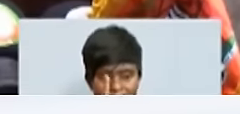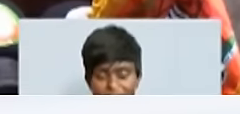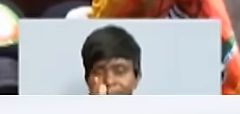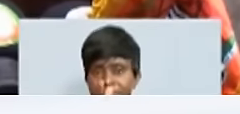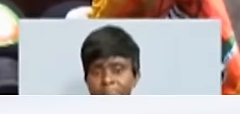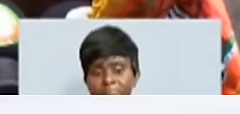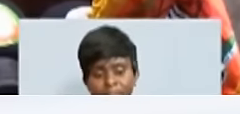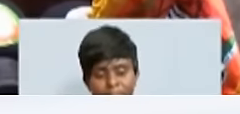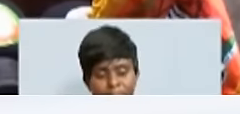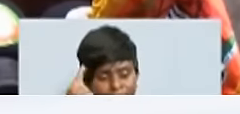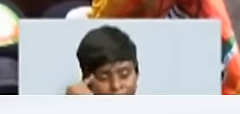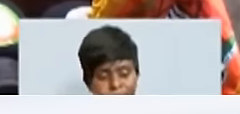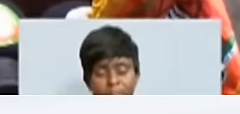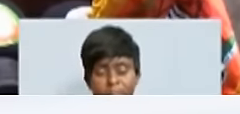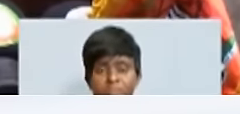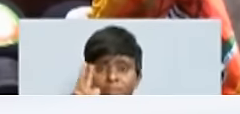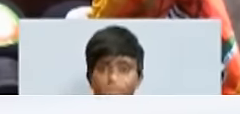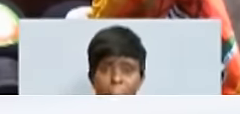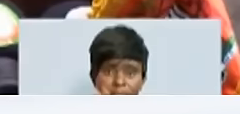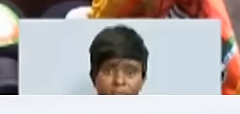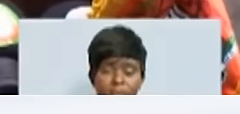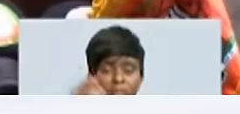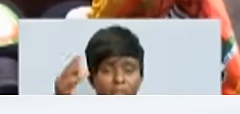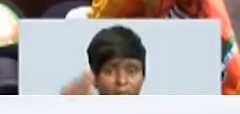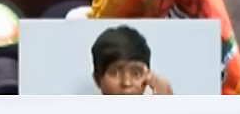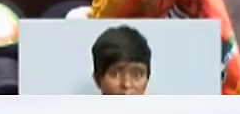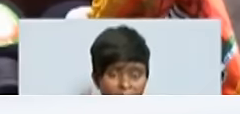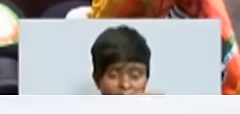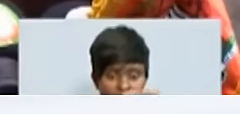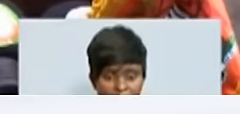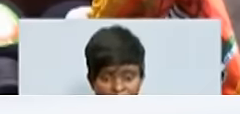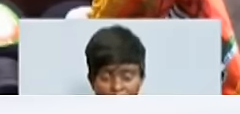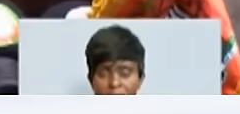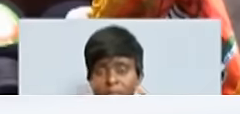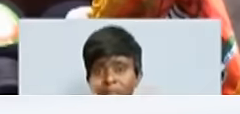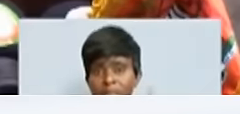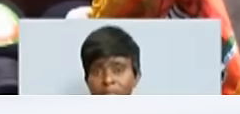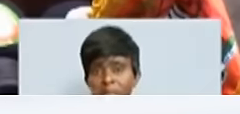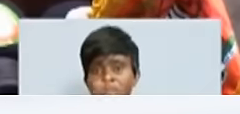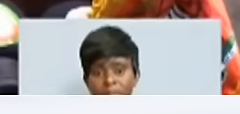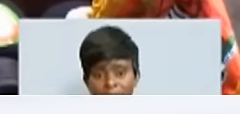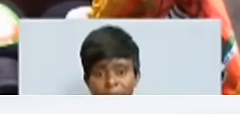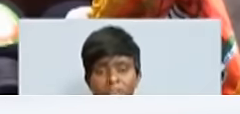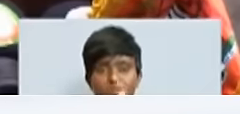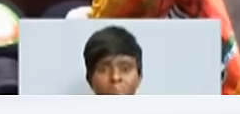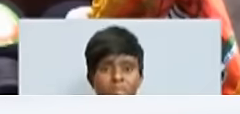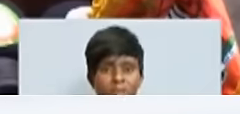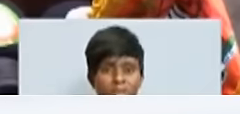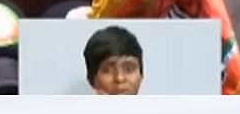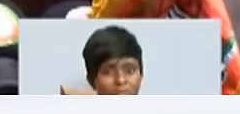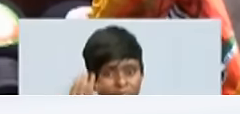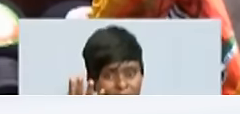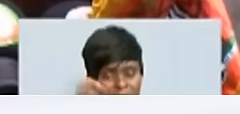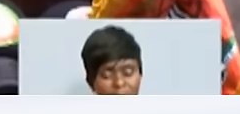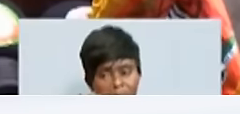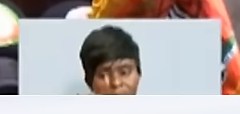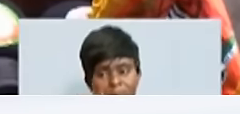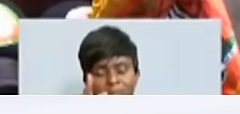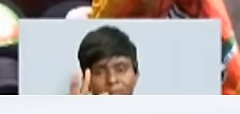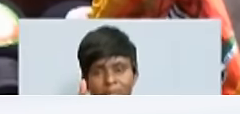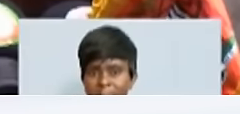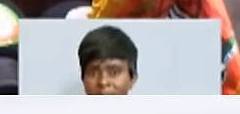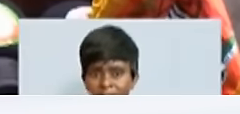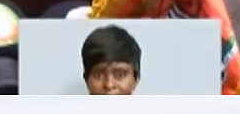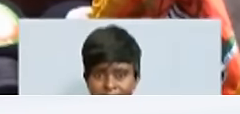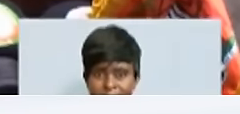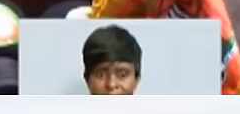law, government has enacted the Judicial Training Institute of Zambia Act No. 14 of 2023. This